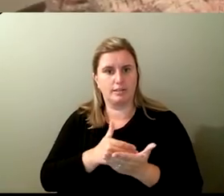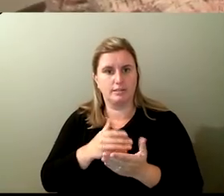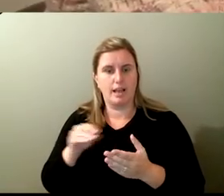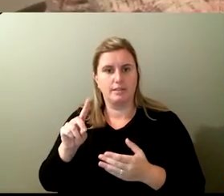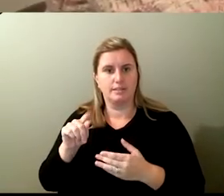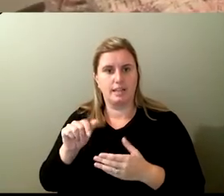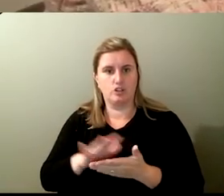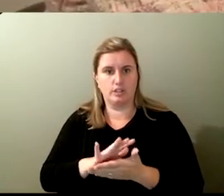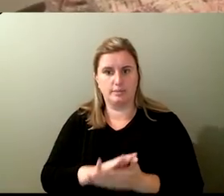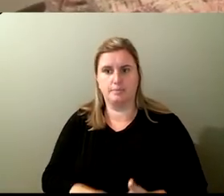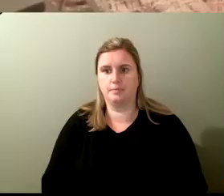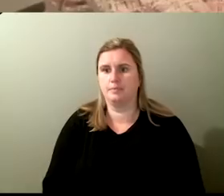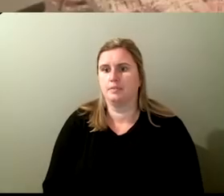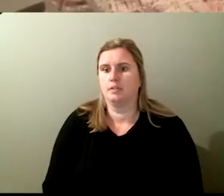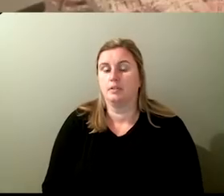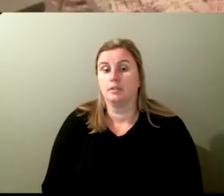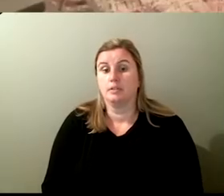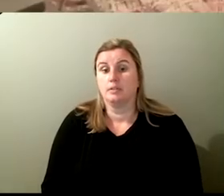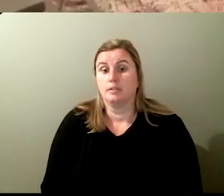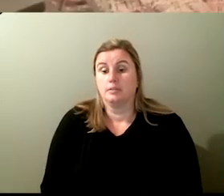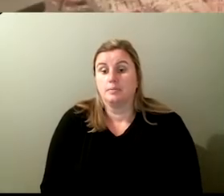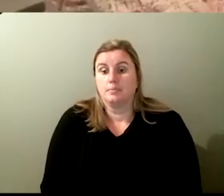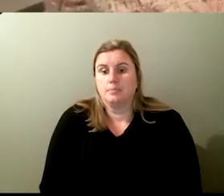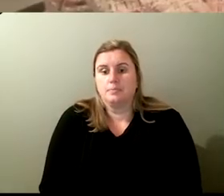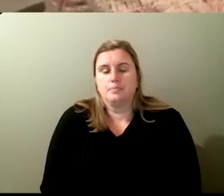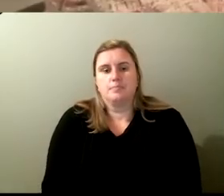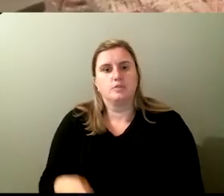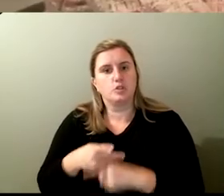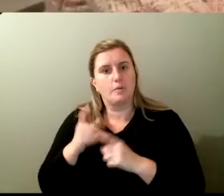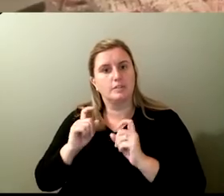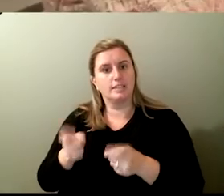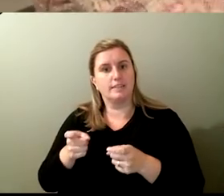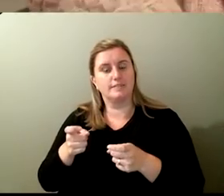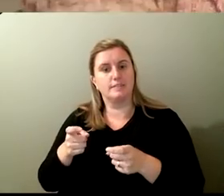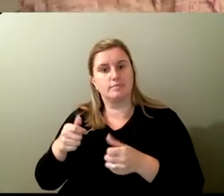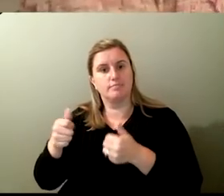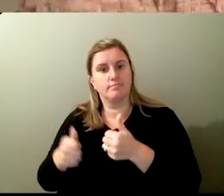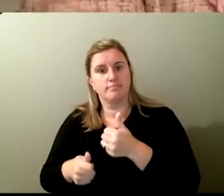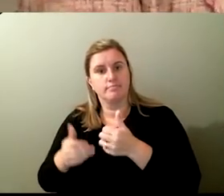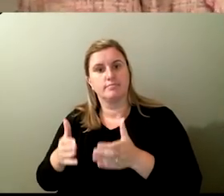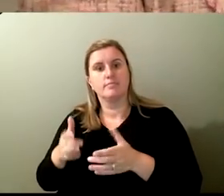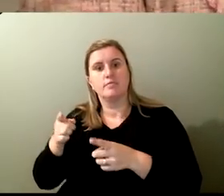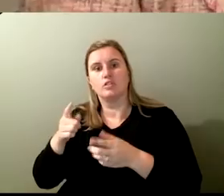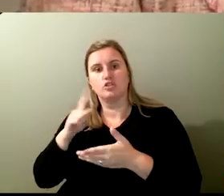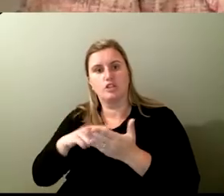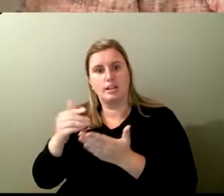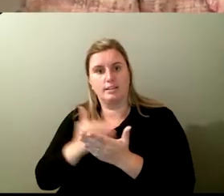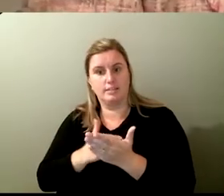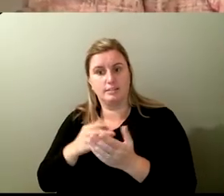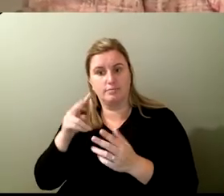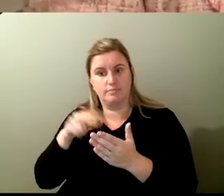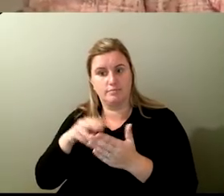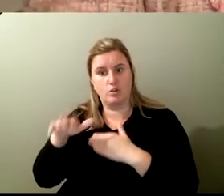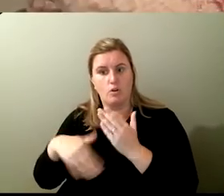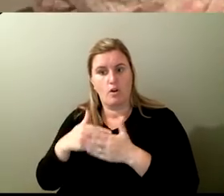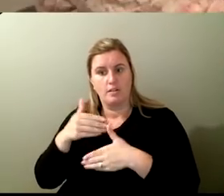sheet. Here, the supervisor gives the supervisee a copy of the procedural checklist. It contains all the